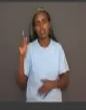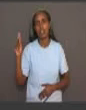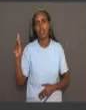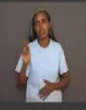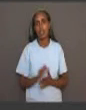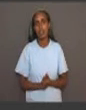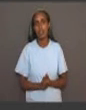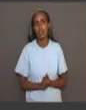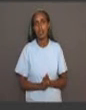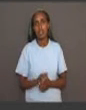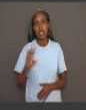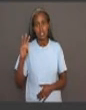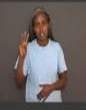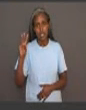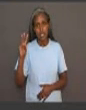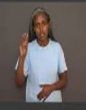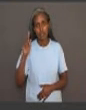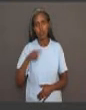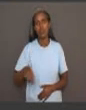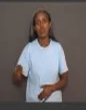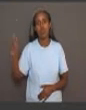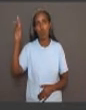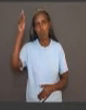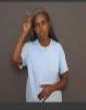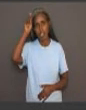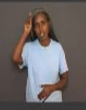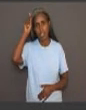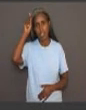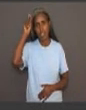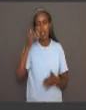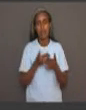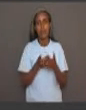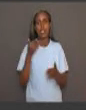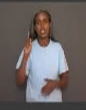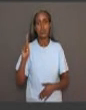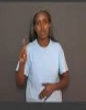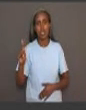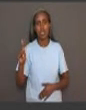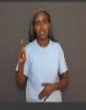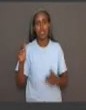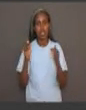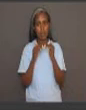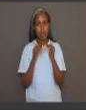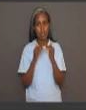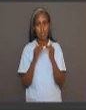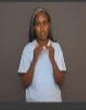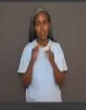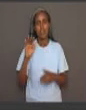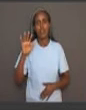k, where 6 to the power of k minus 1